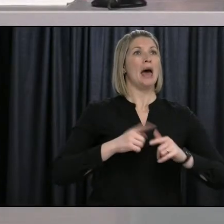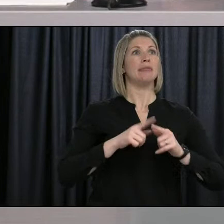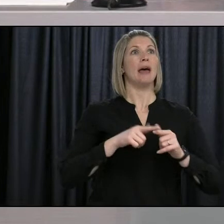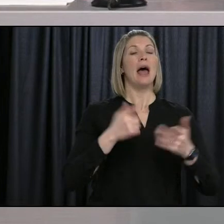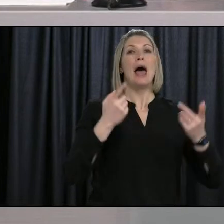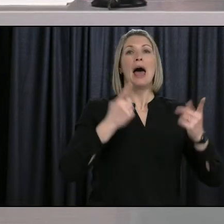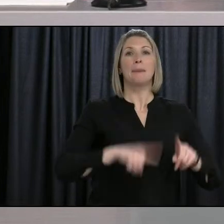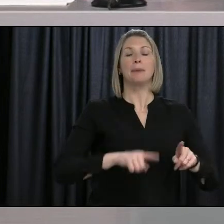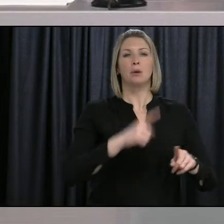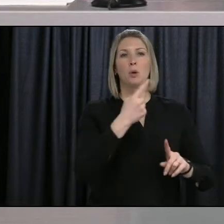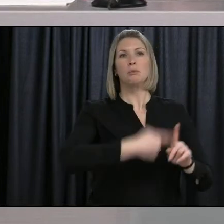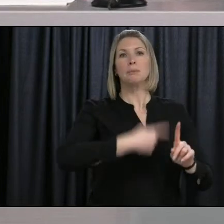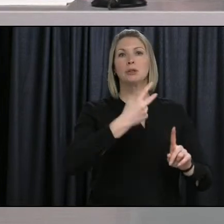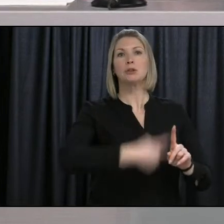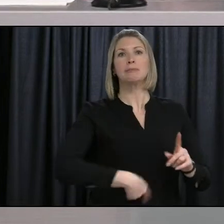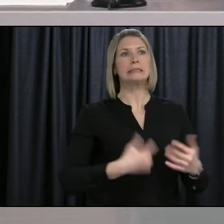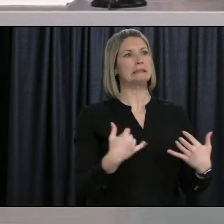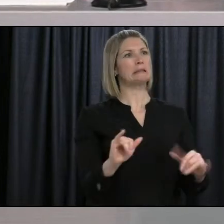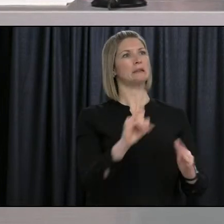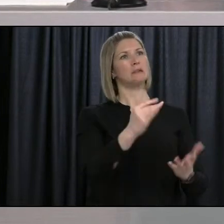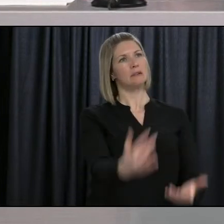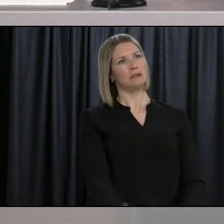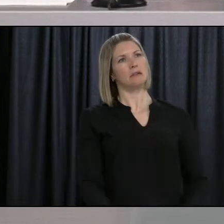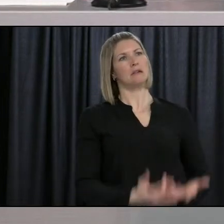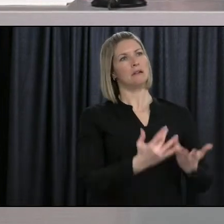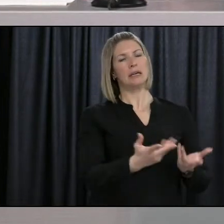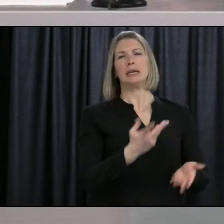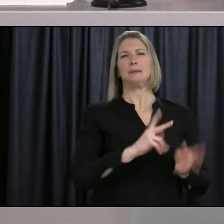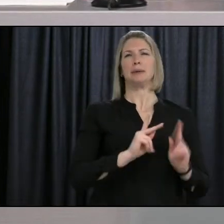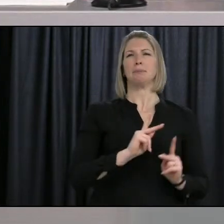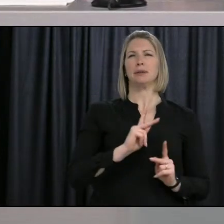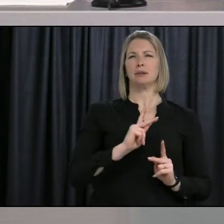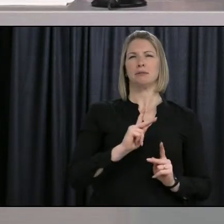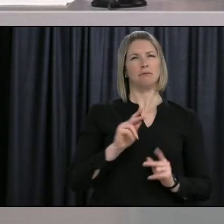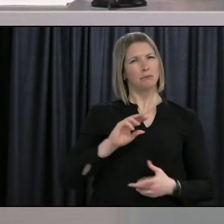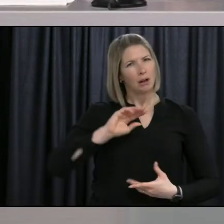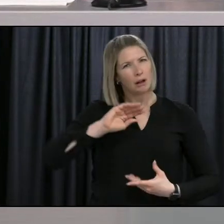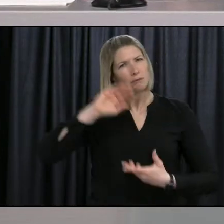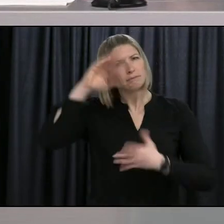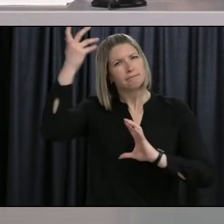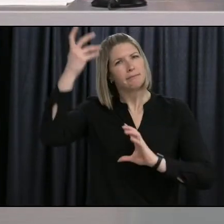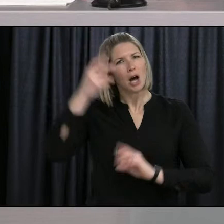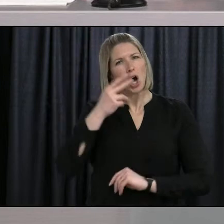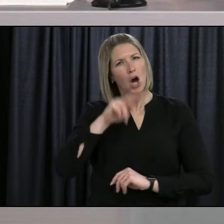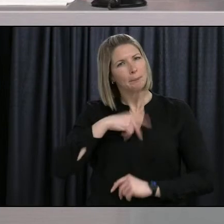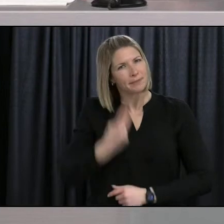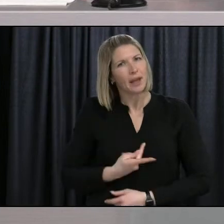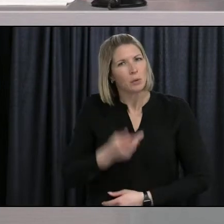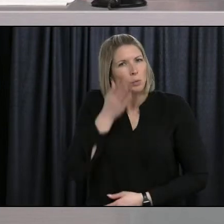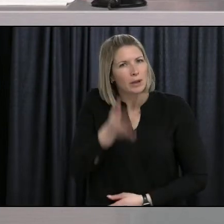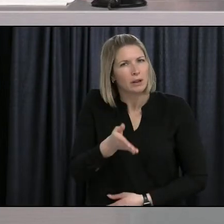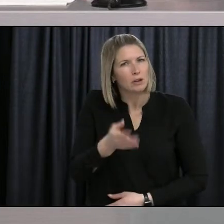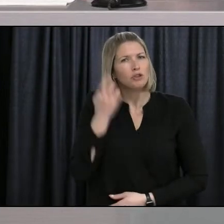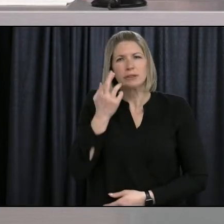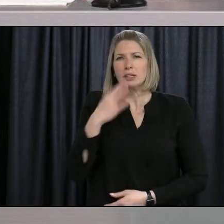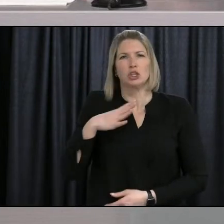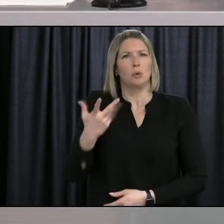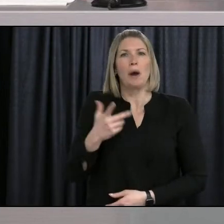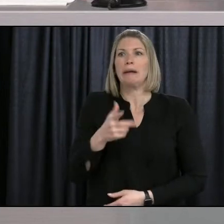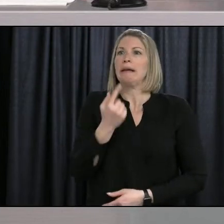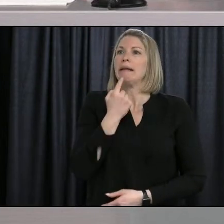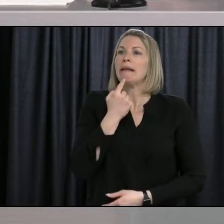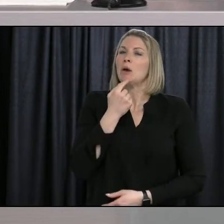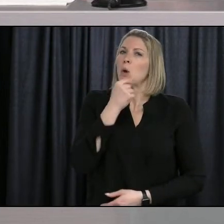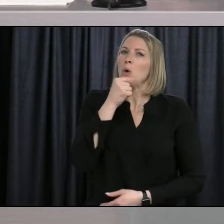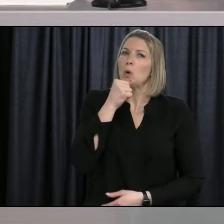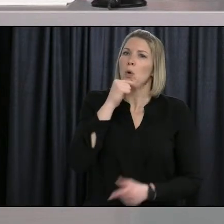Fair enough. I also want to touch on the point of entry testing and in regards to rapid testing, because we had heard several months ago that